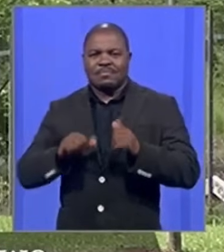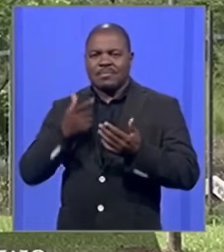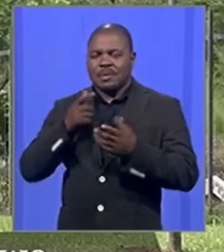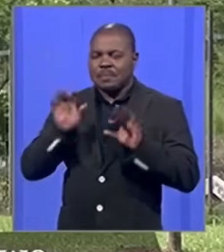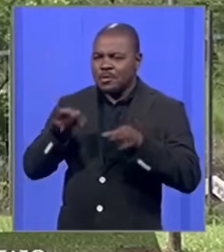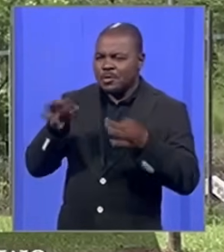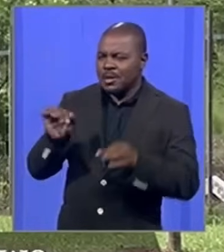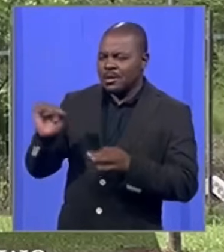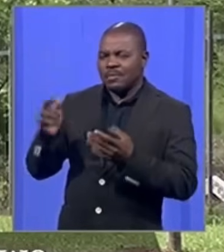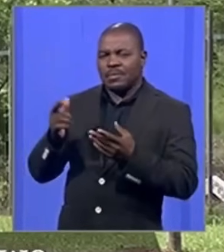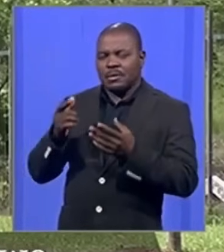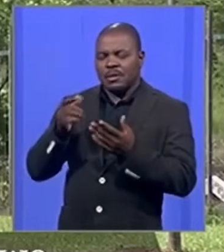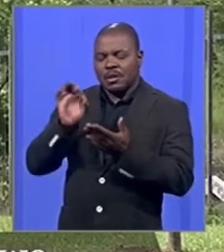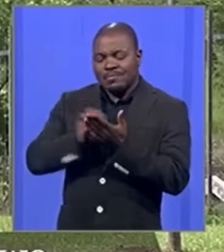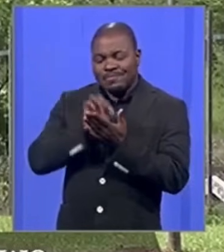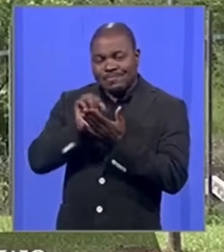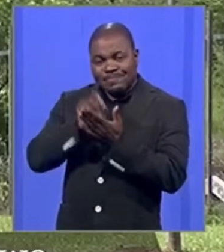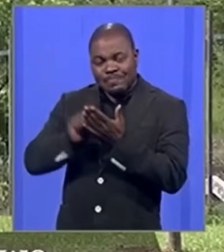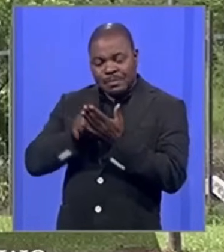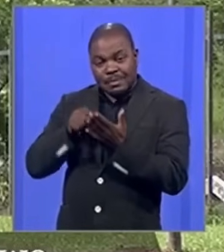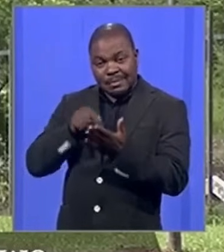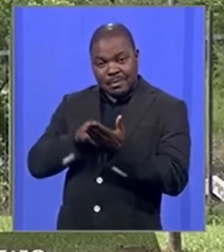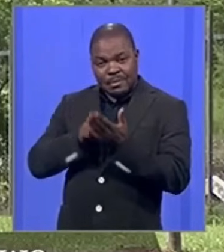talks direct. He didn't